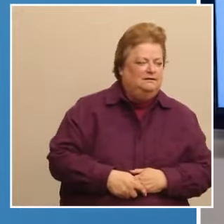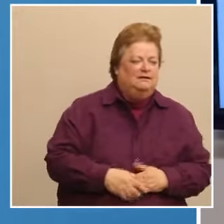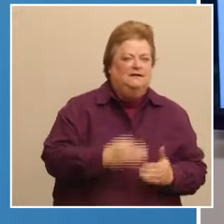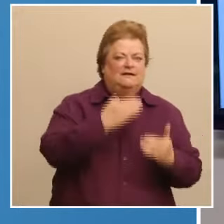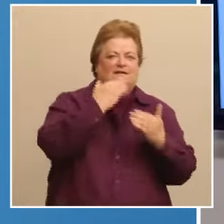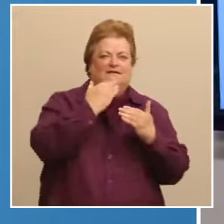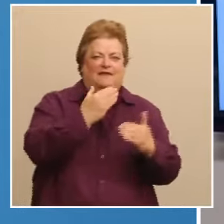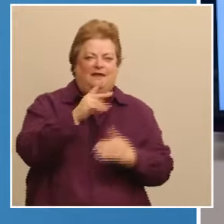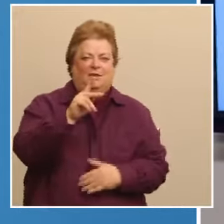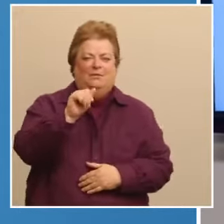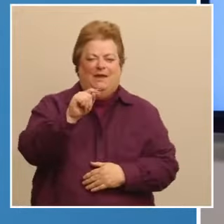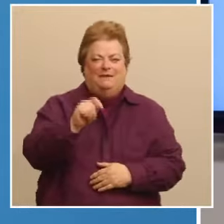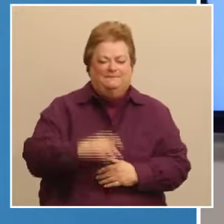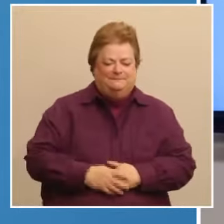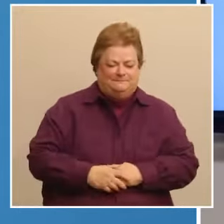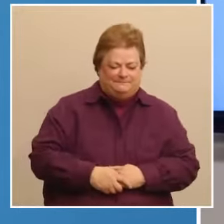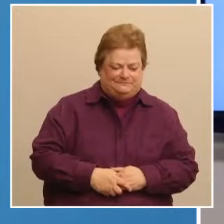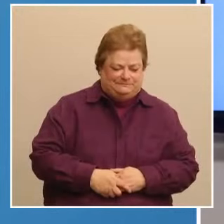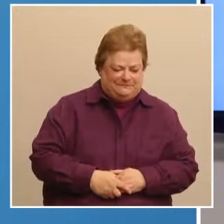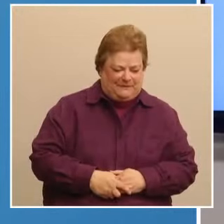Thank you, Pat.